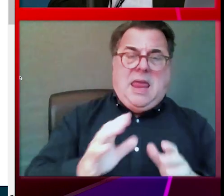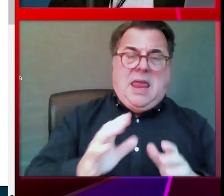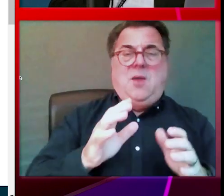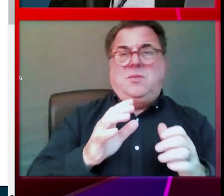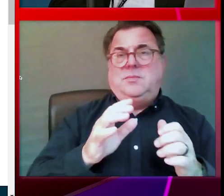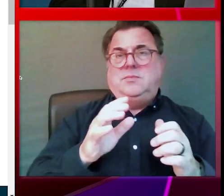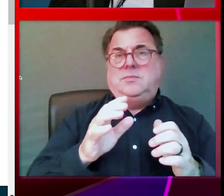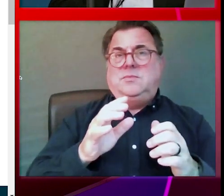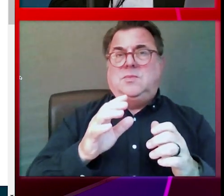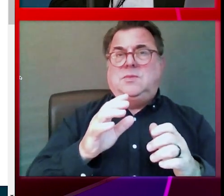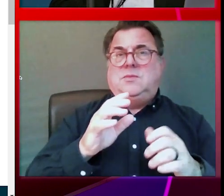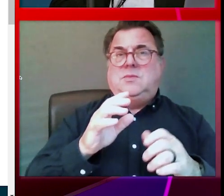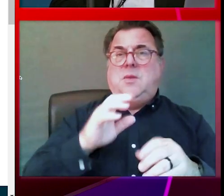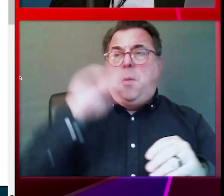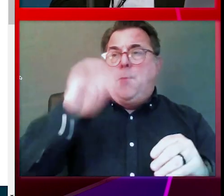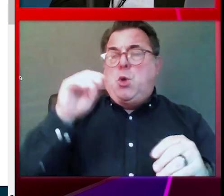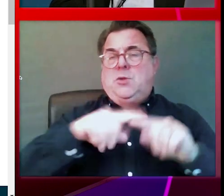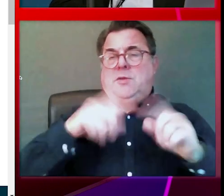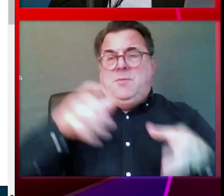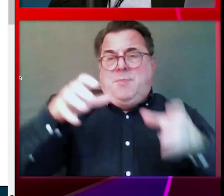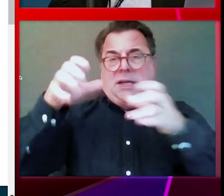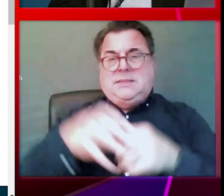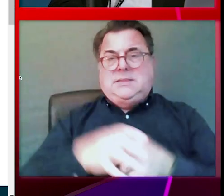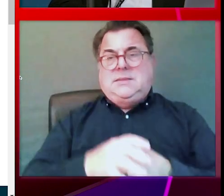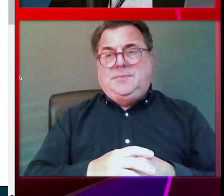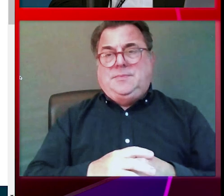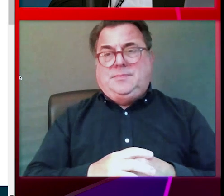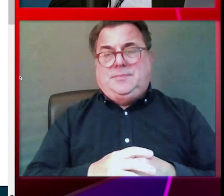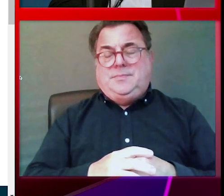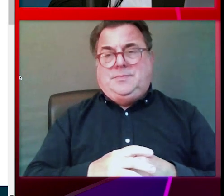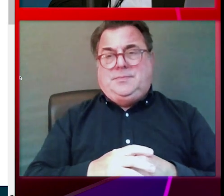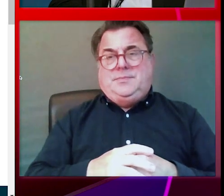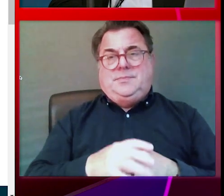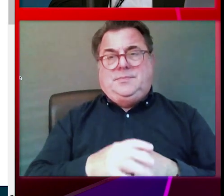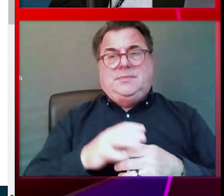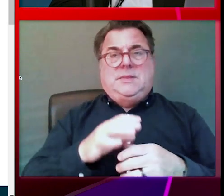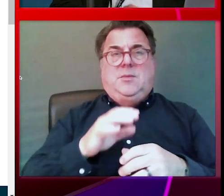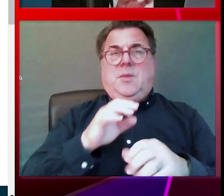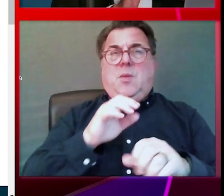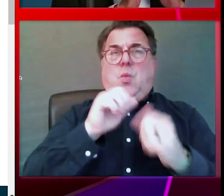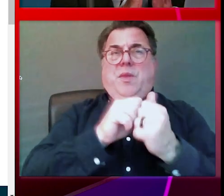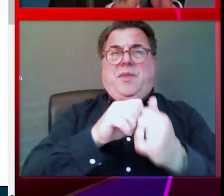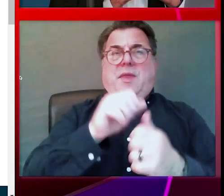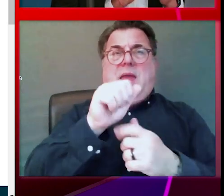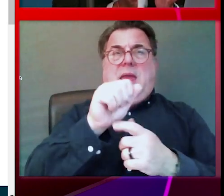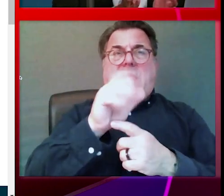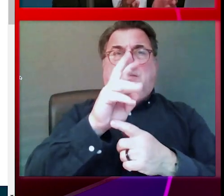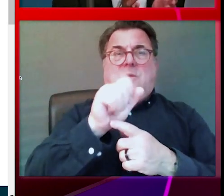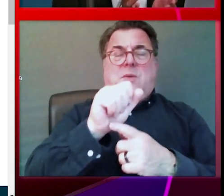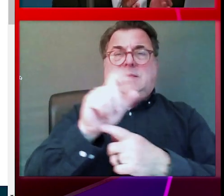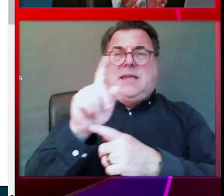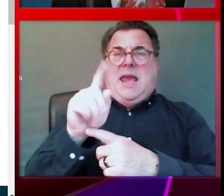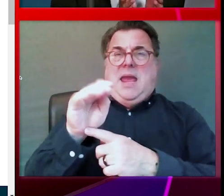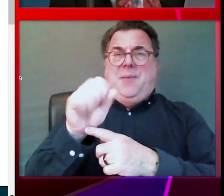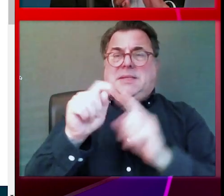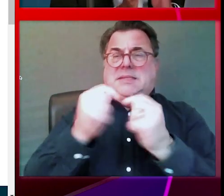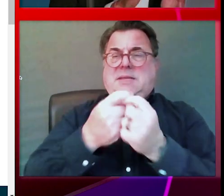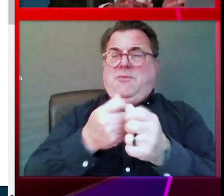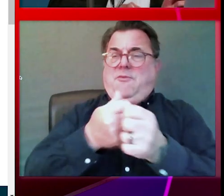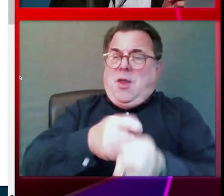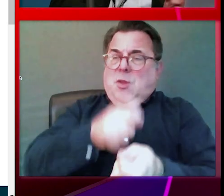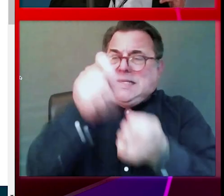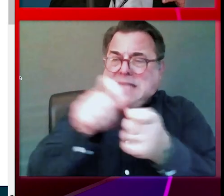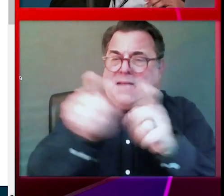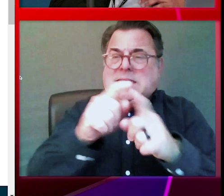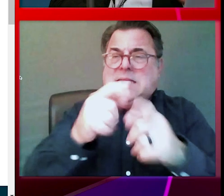bucket will be encrypted. Right. And it will be encrypted with the AWS KMS key, with the key yarn, which follows exactly the same format. Doesn't